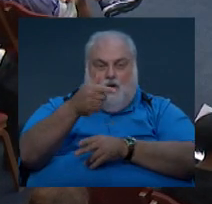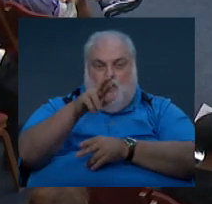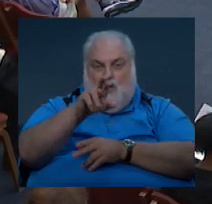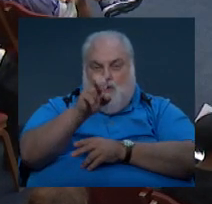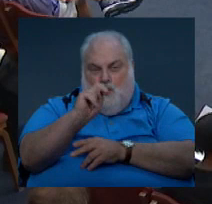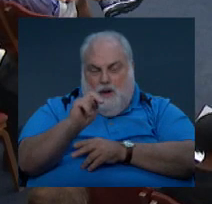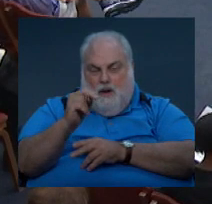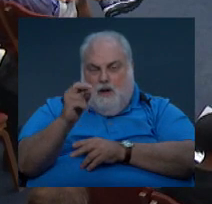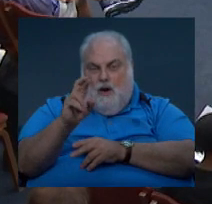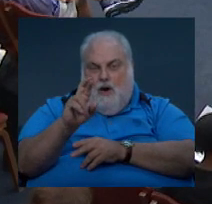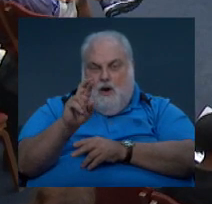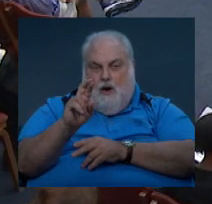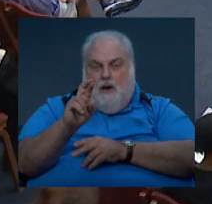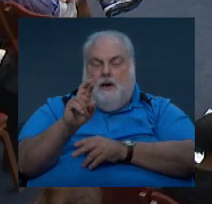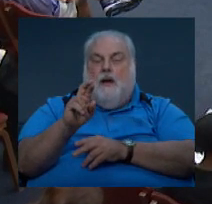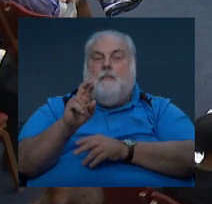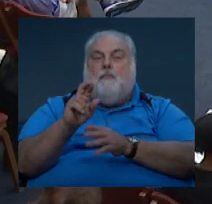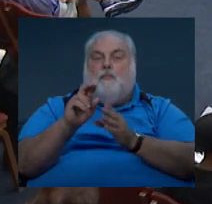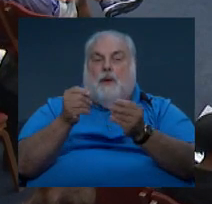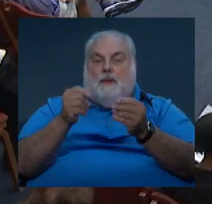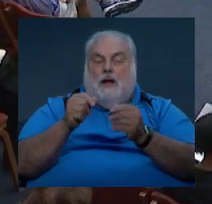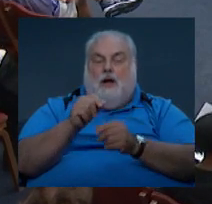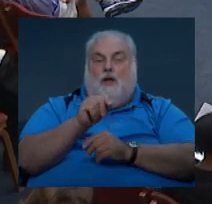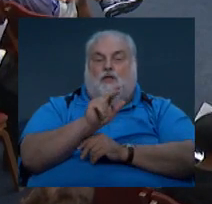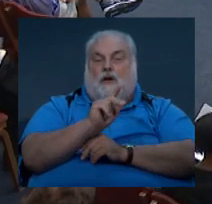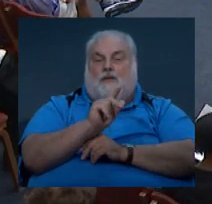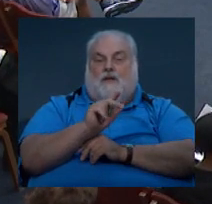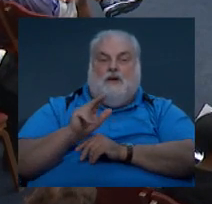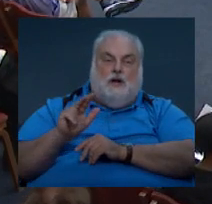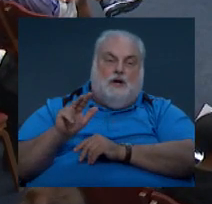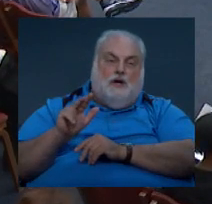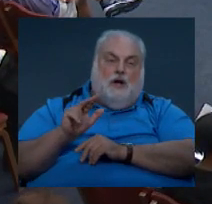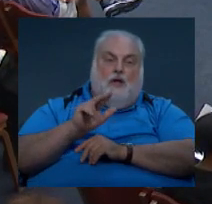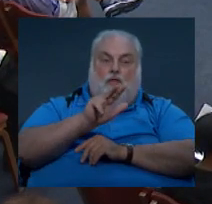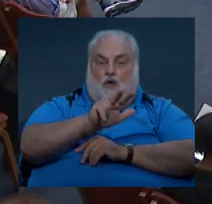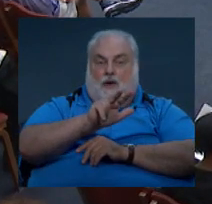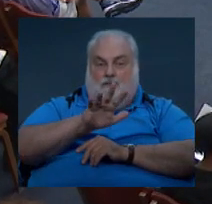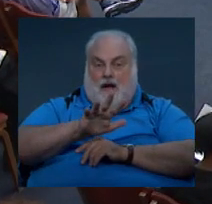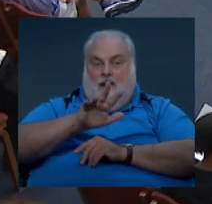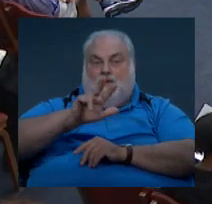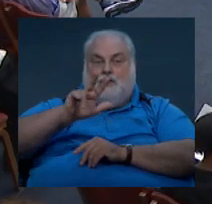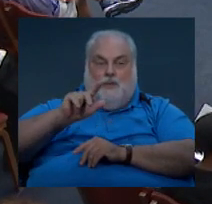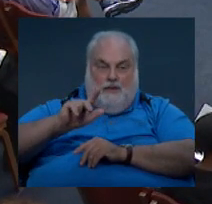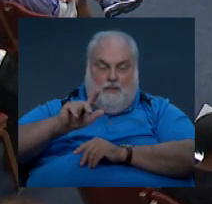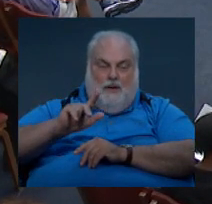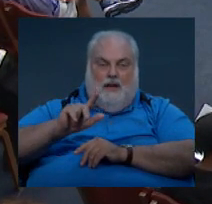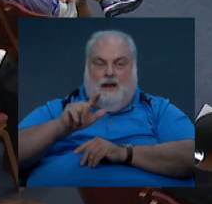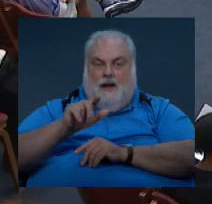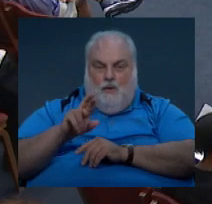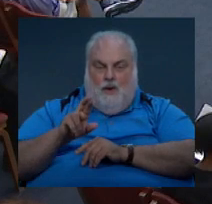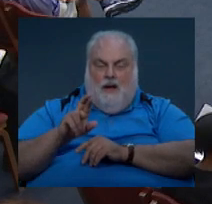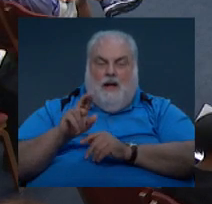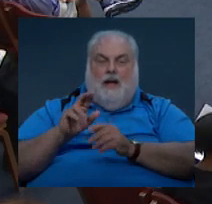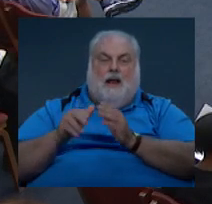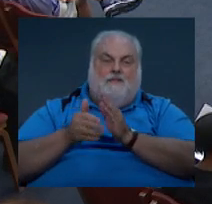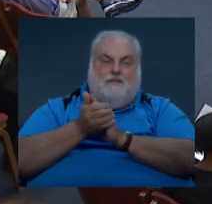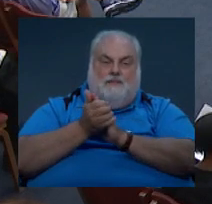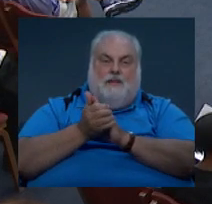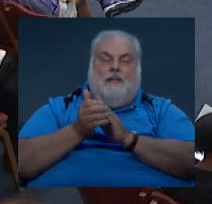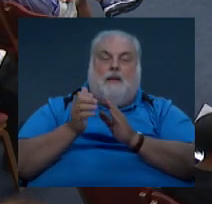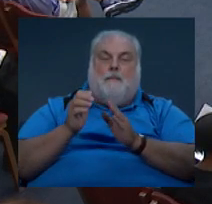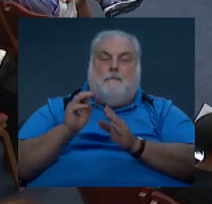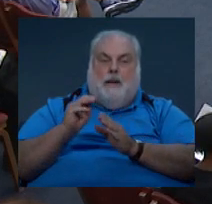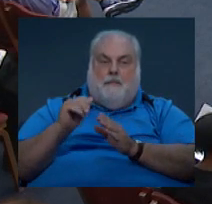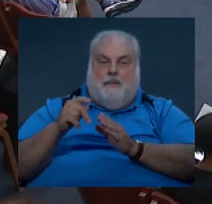Properties, short form PDR, located at 3523 West Capitol Avenue, Little Rock, Arkansas, amending the official zoning map of the city of Little Rock,